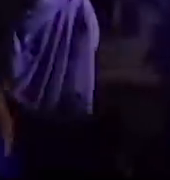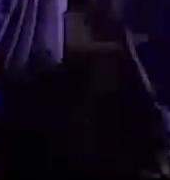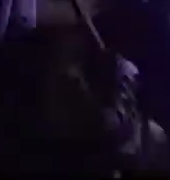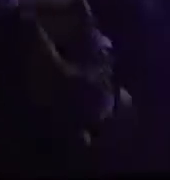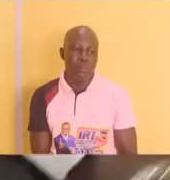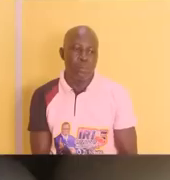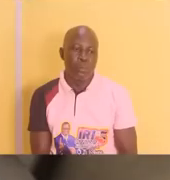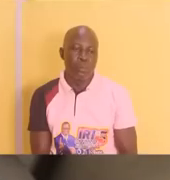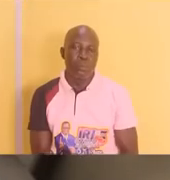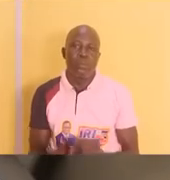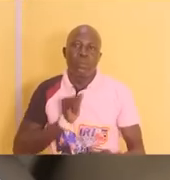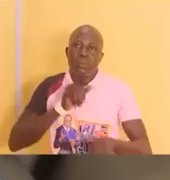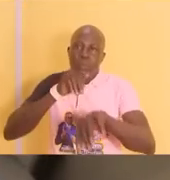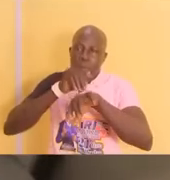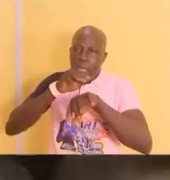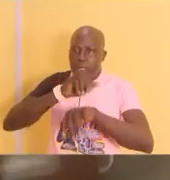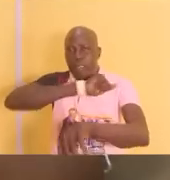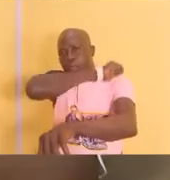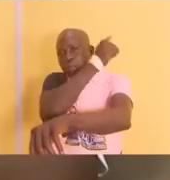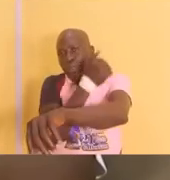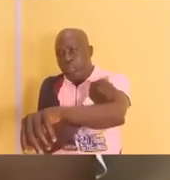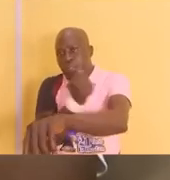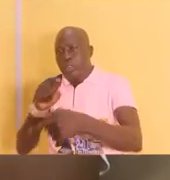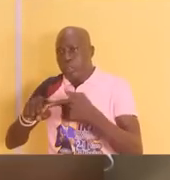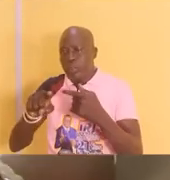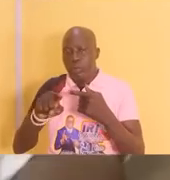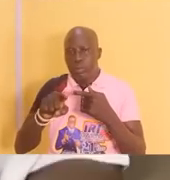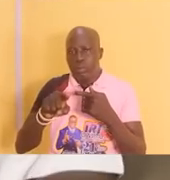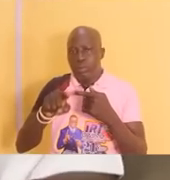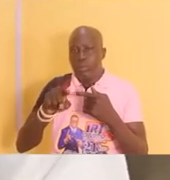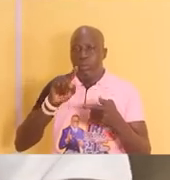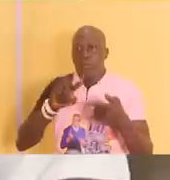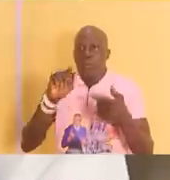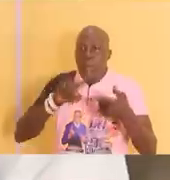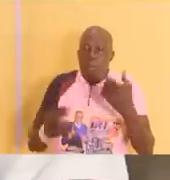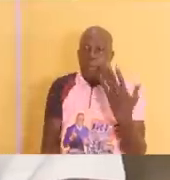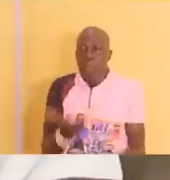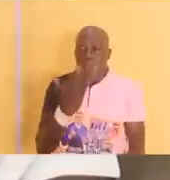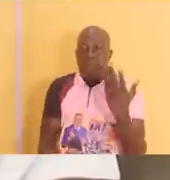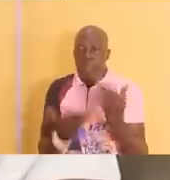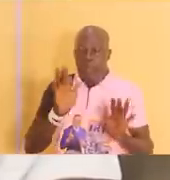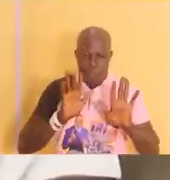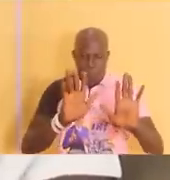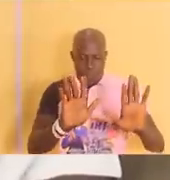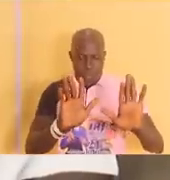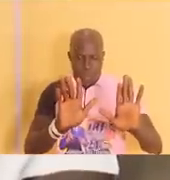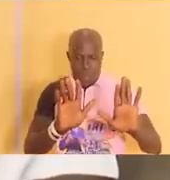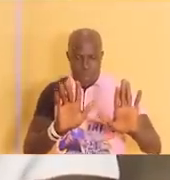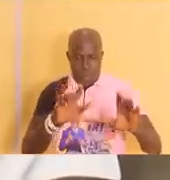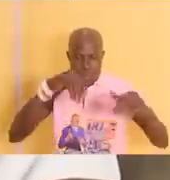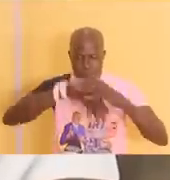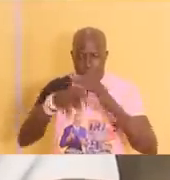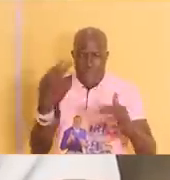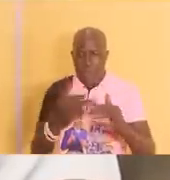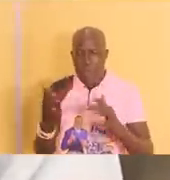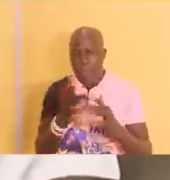kan. Mọ̀nà àṣẹ jáde. I sent forth authority. By fire, by force. Pẹ̀lú ipá àti iná. Lórúkọ